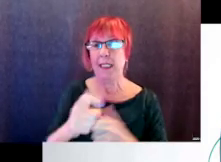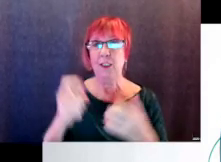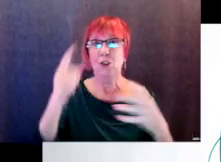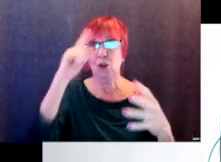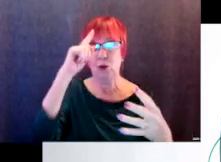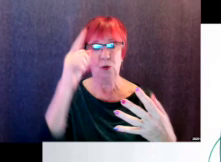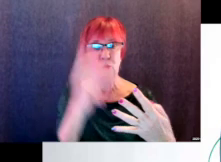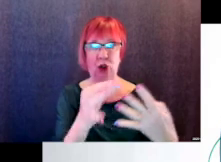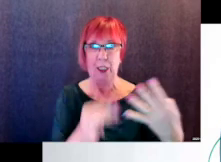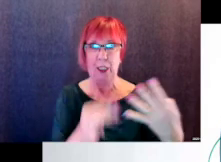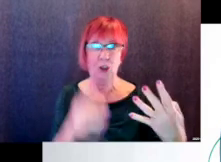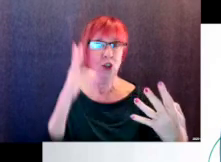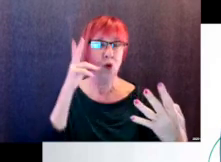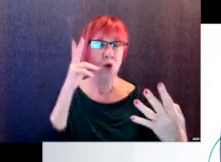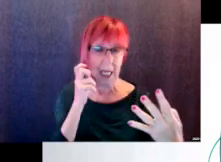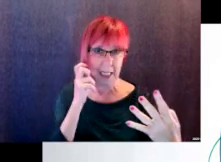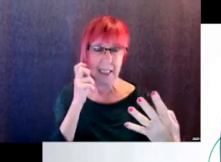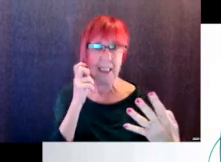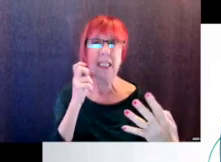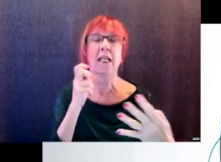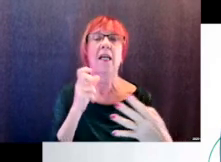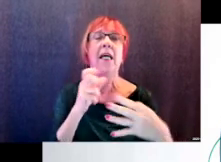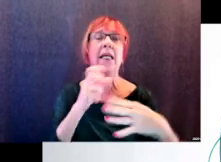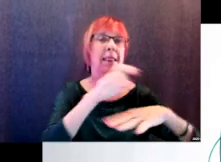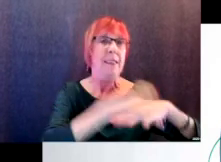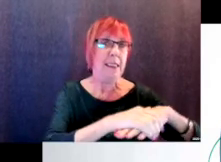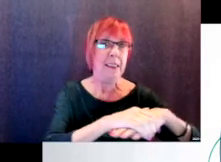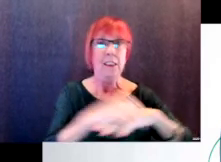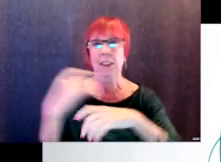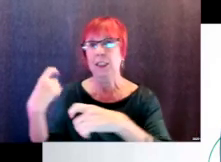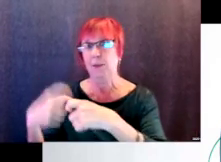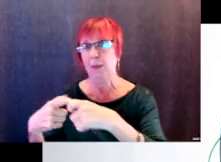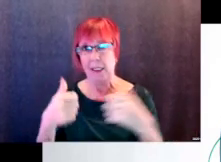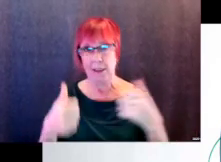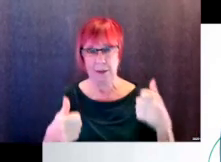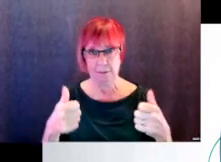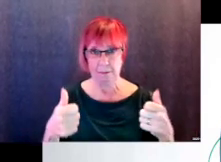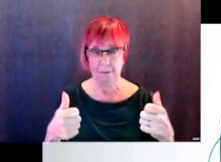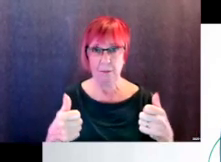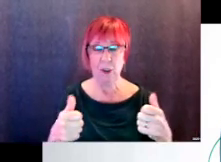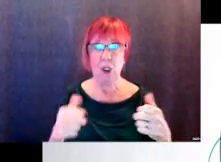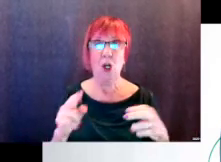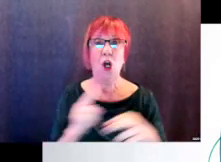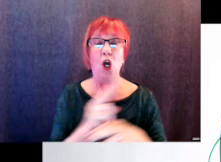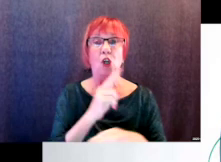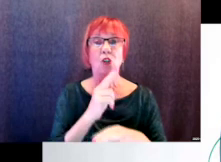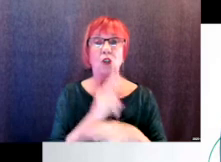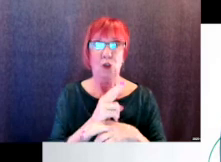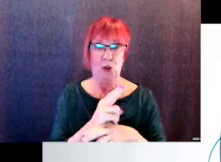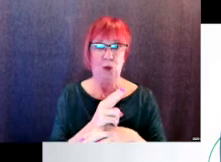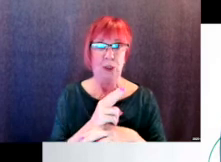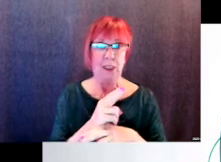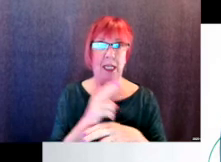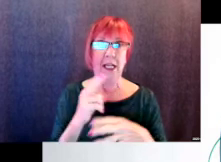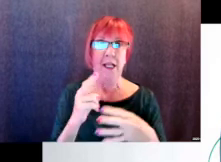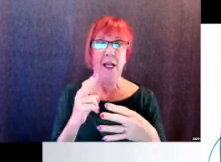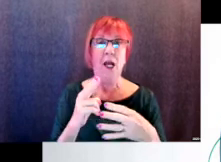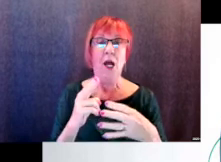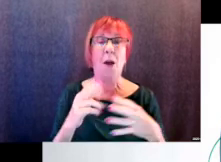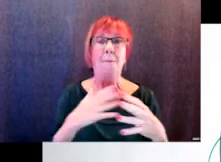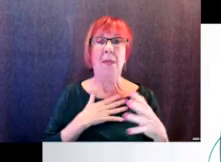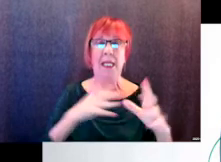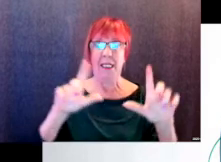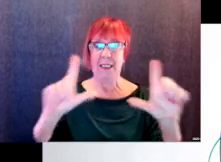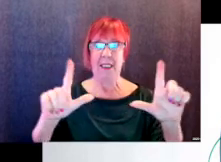in heavy-duty off-road incentive programs. I also coordinate equity and community engagement efforts with